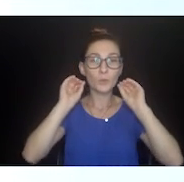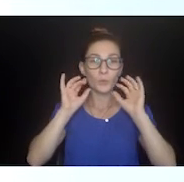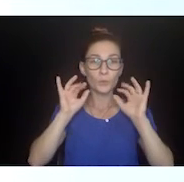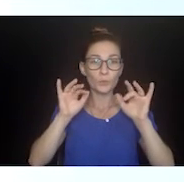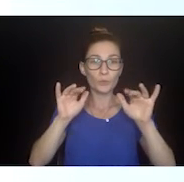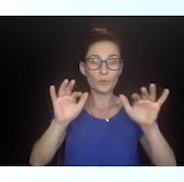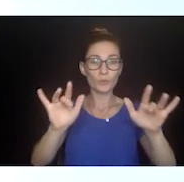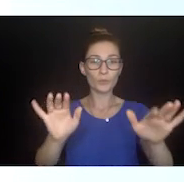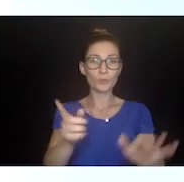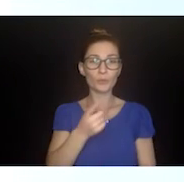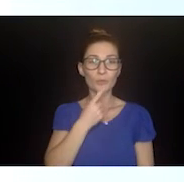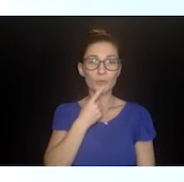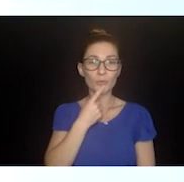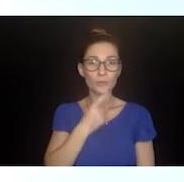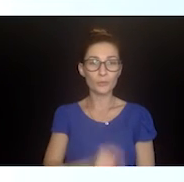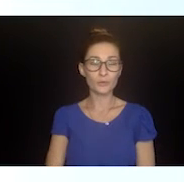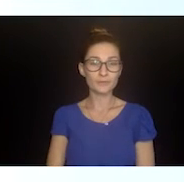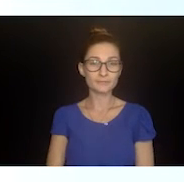and out through your mouth.